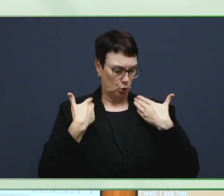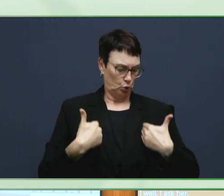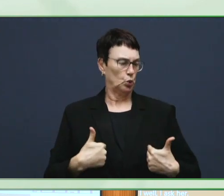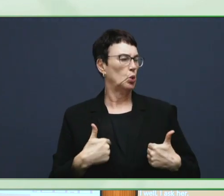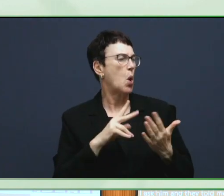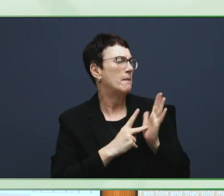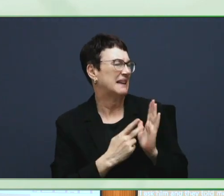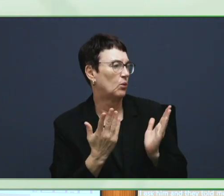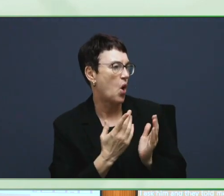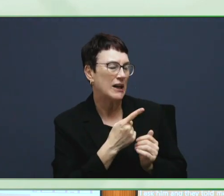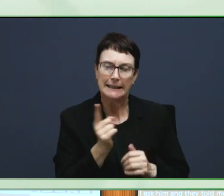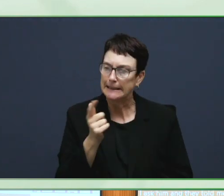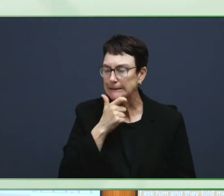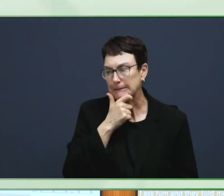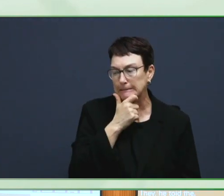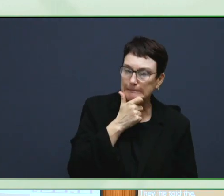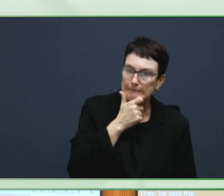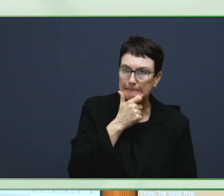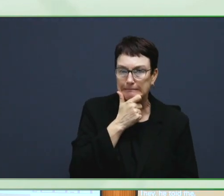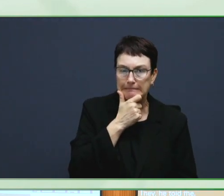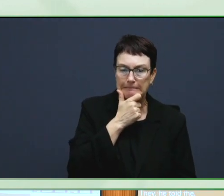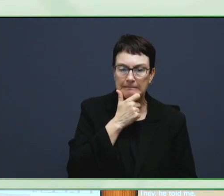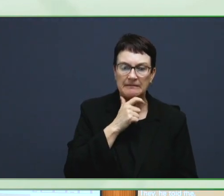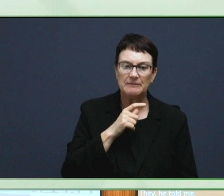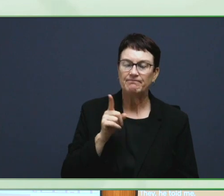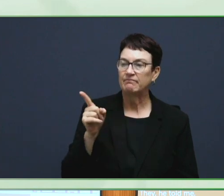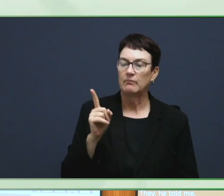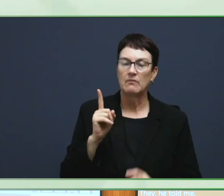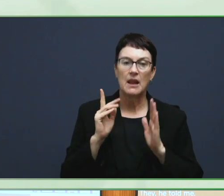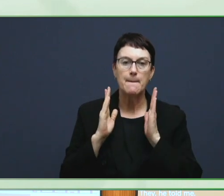well, I have a good leg. I need a good legs.